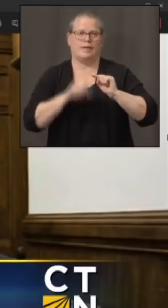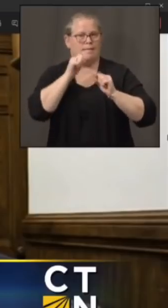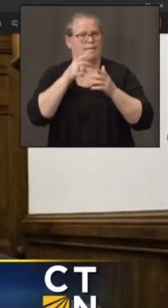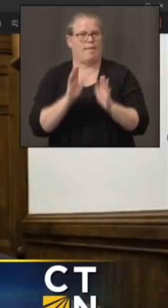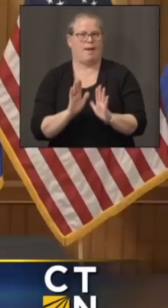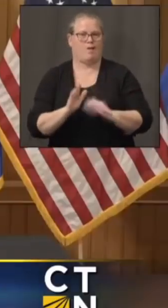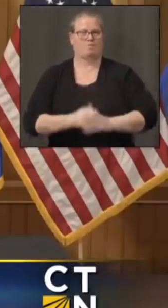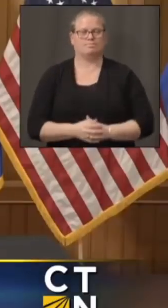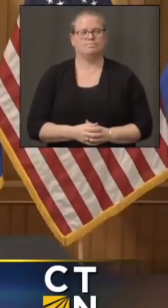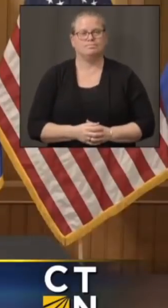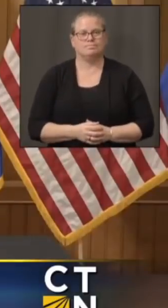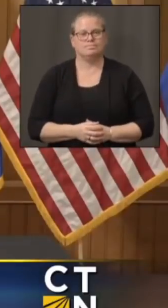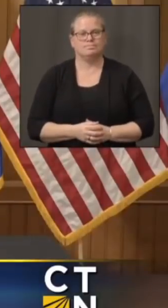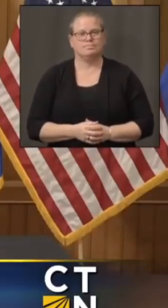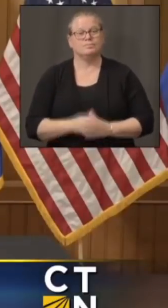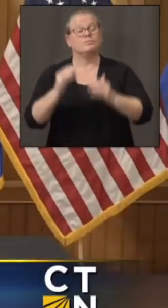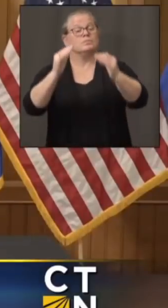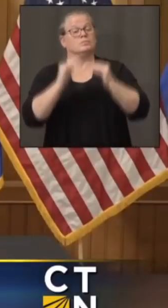NBC Connecticut.